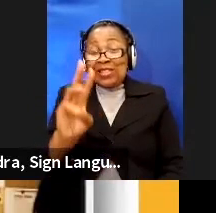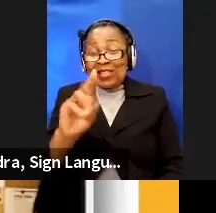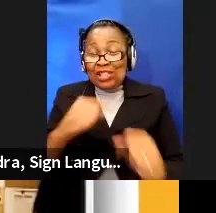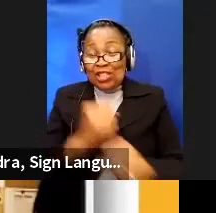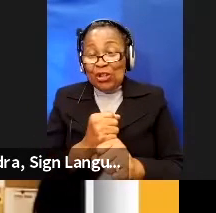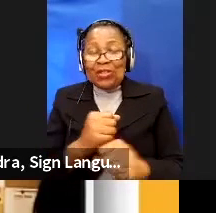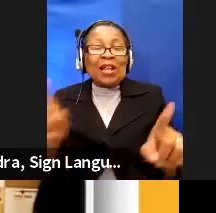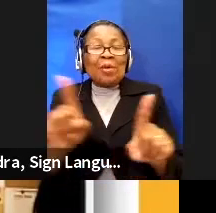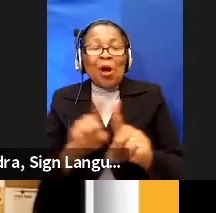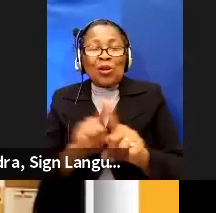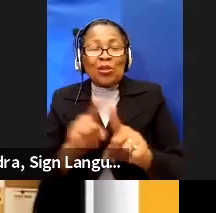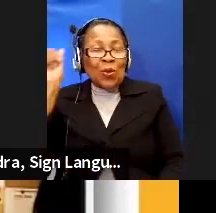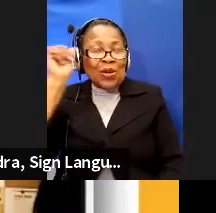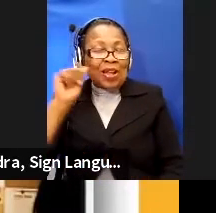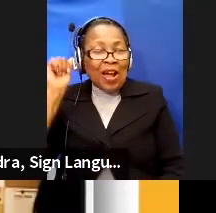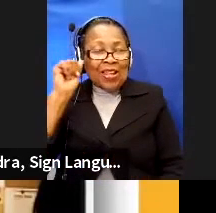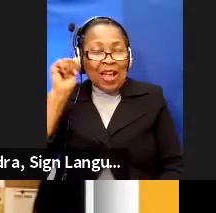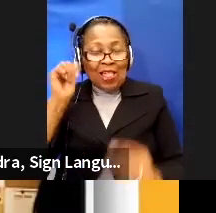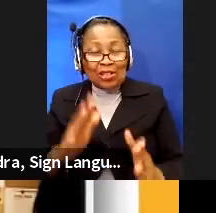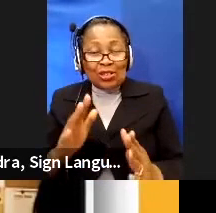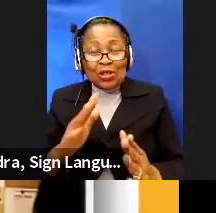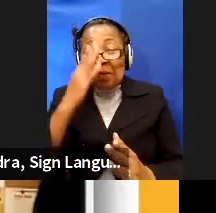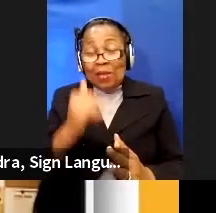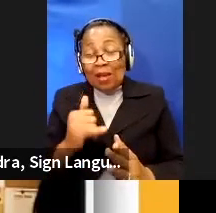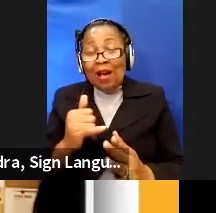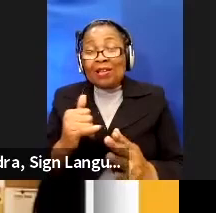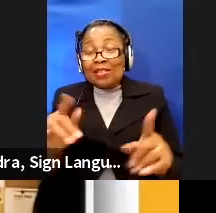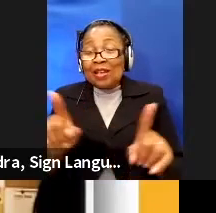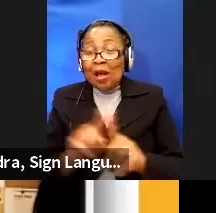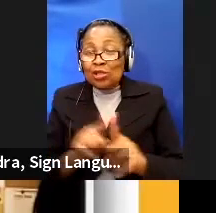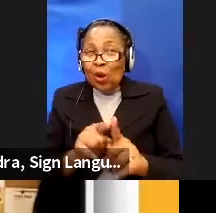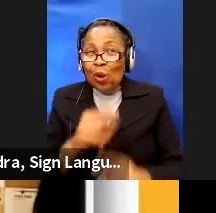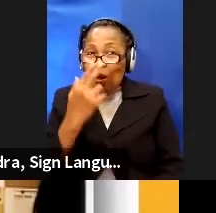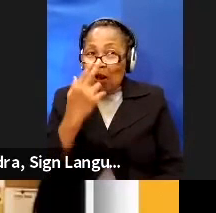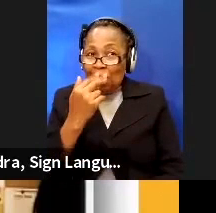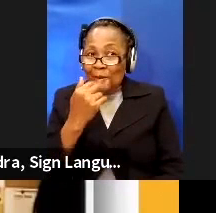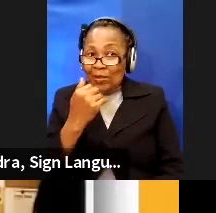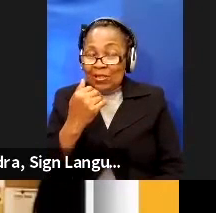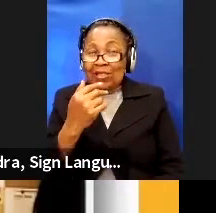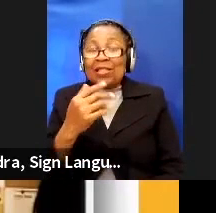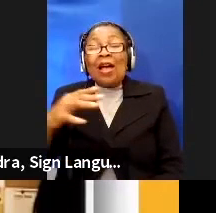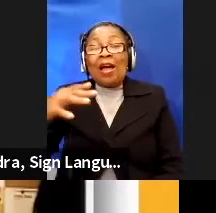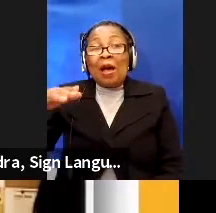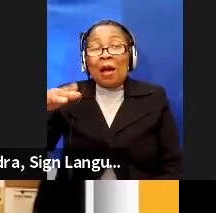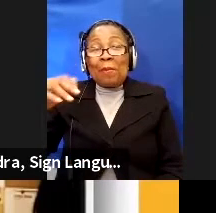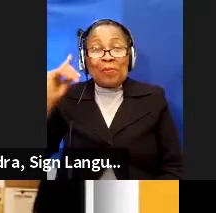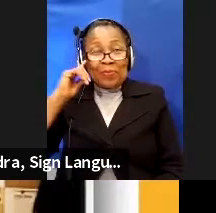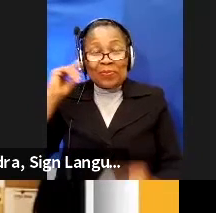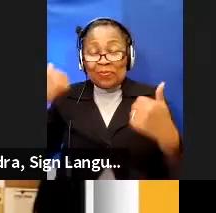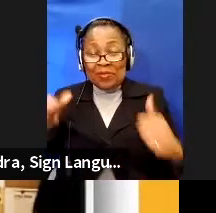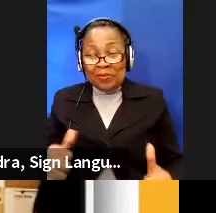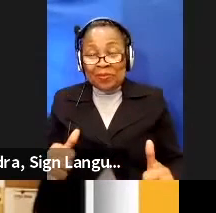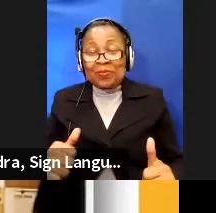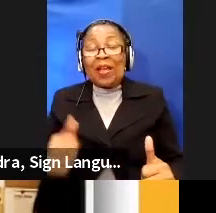audiologist. So that is significant because I am also, ironically, a late deafened adult. I have bilateral